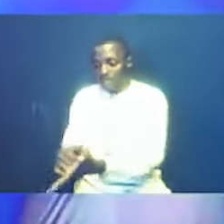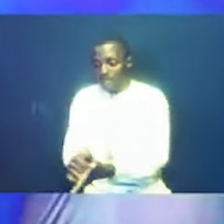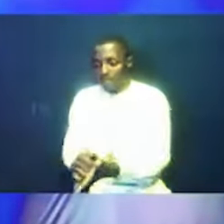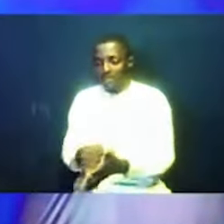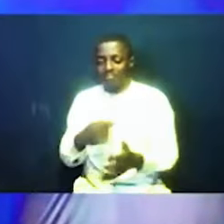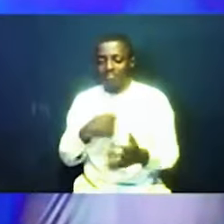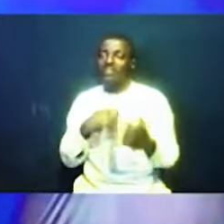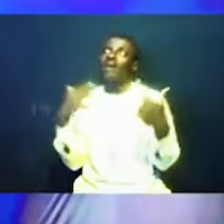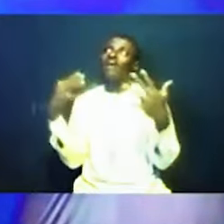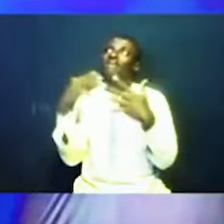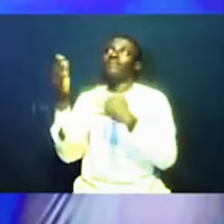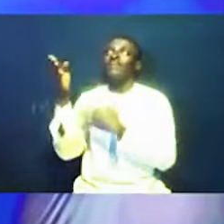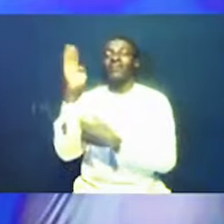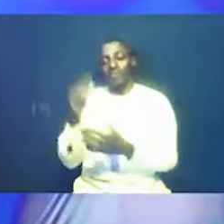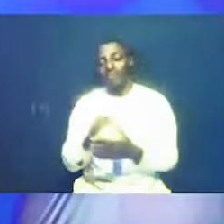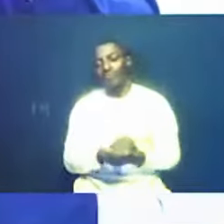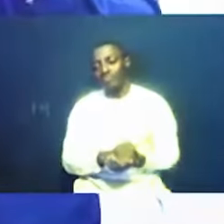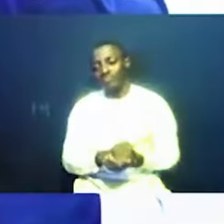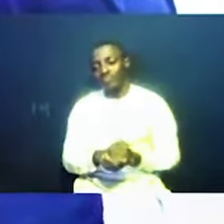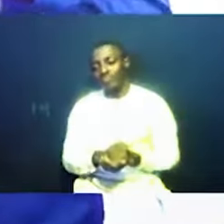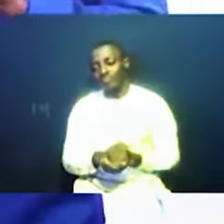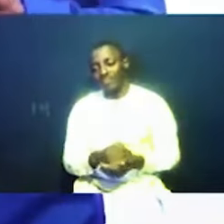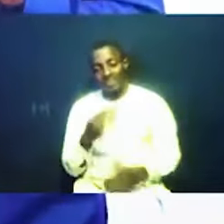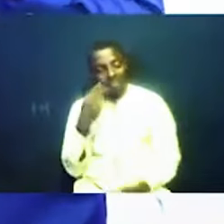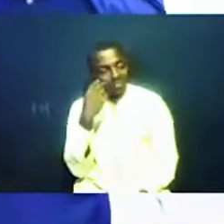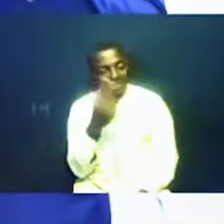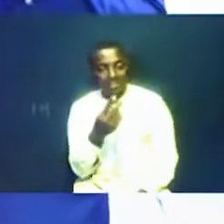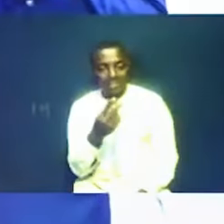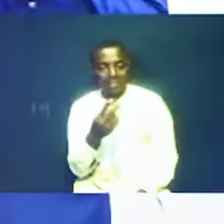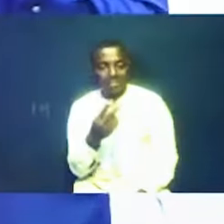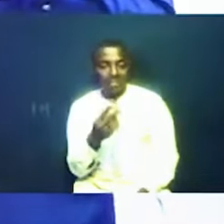some stance.